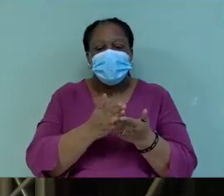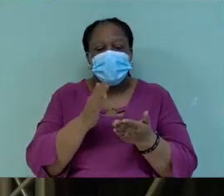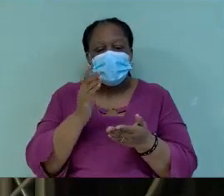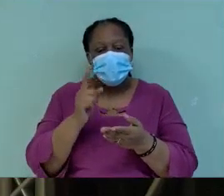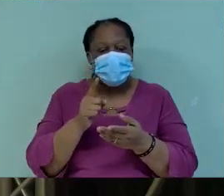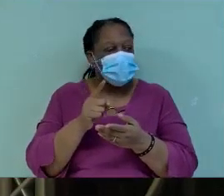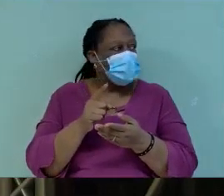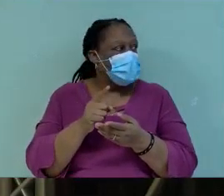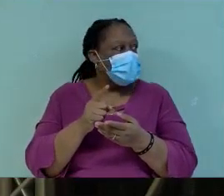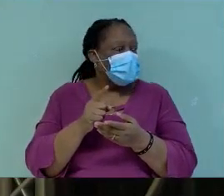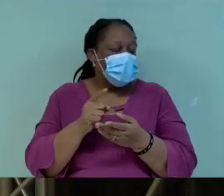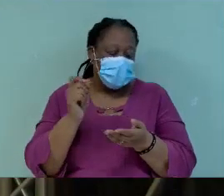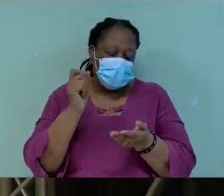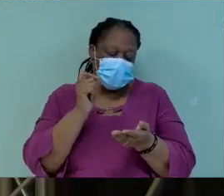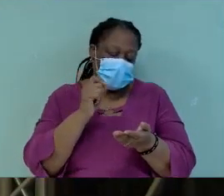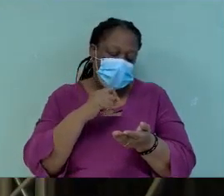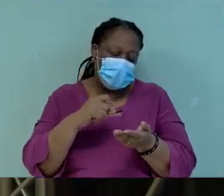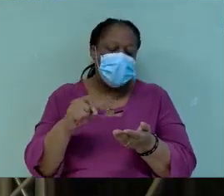he's in the USA.